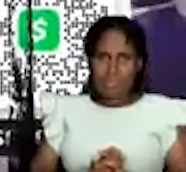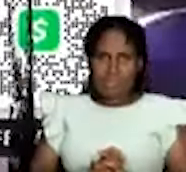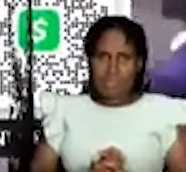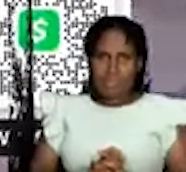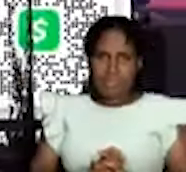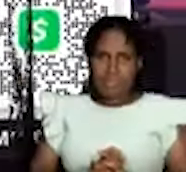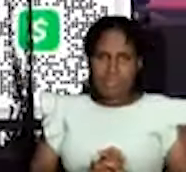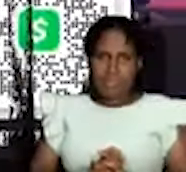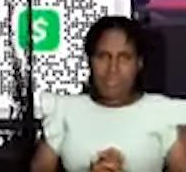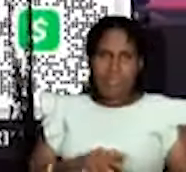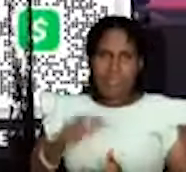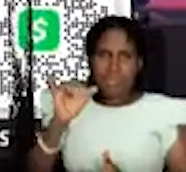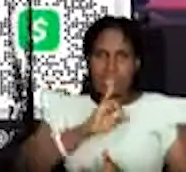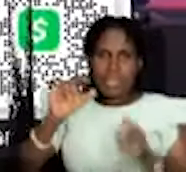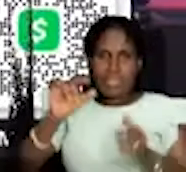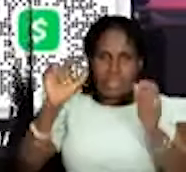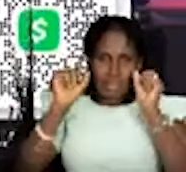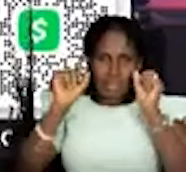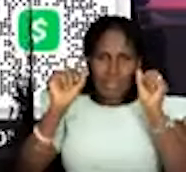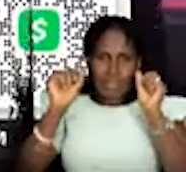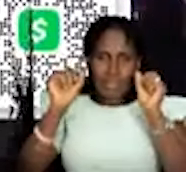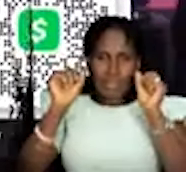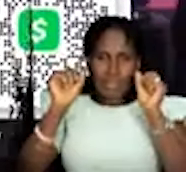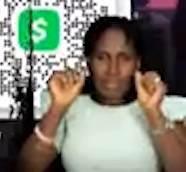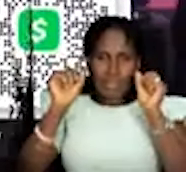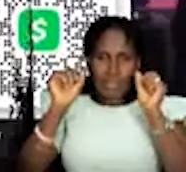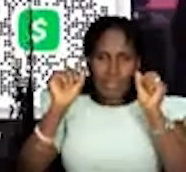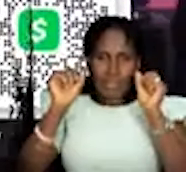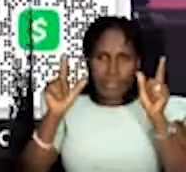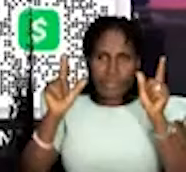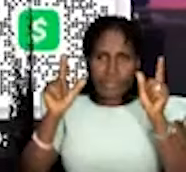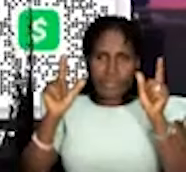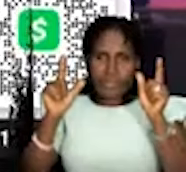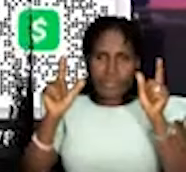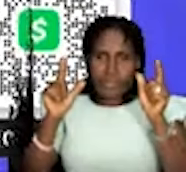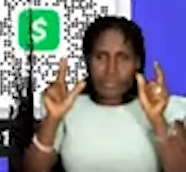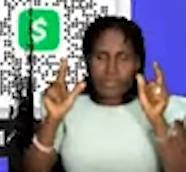I marvel at what the power of God is able to do in the life of men.